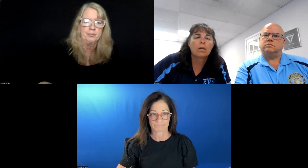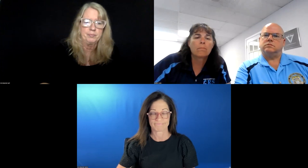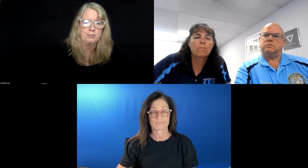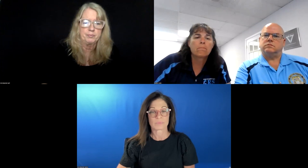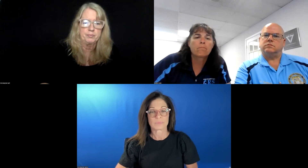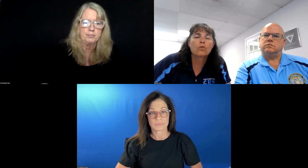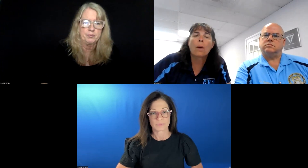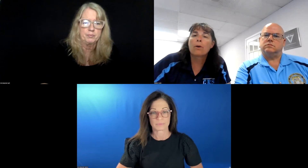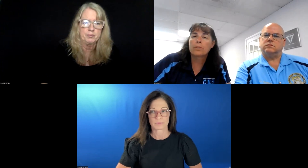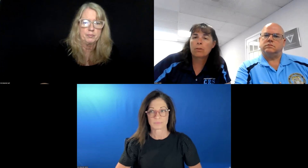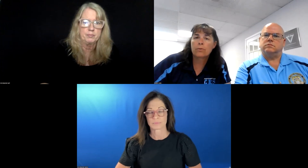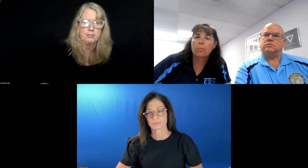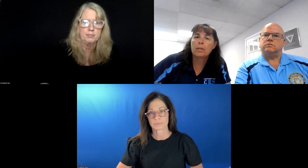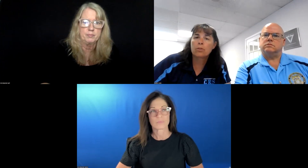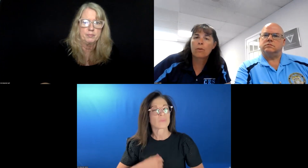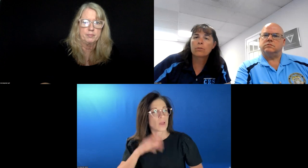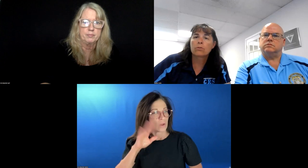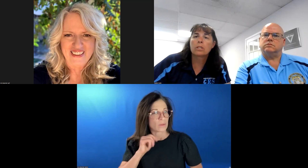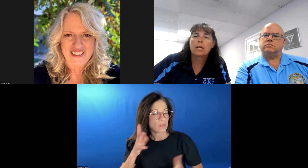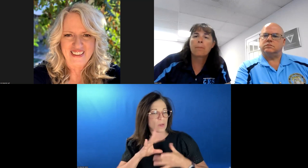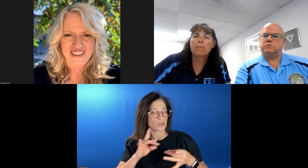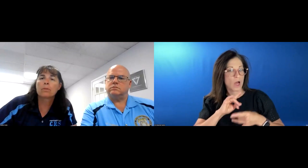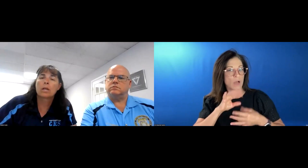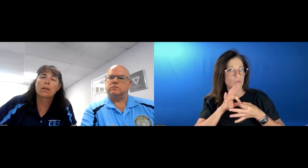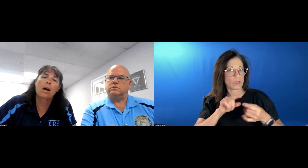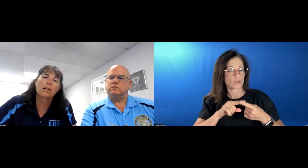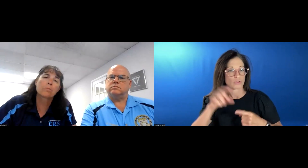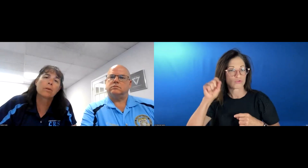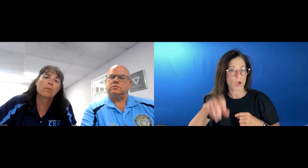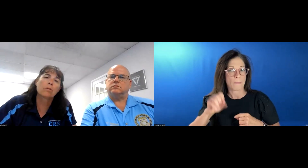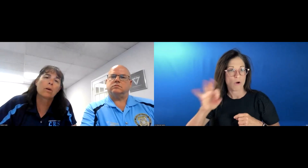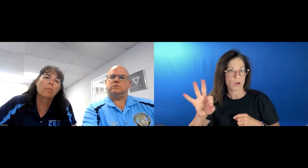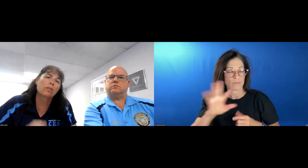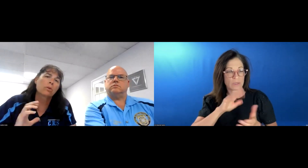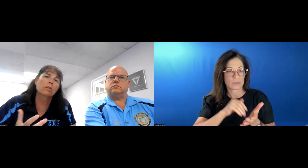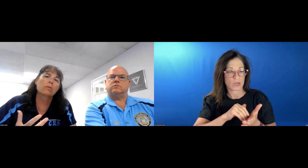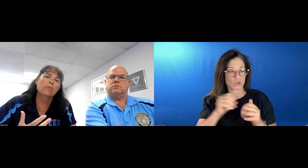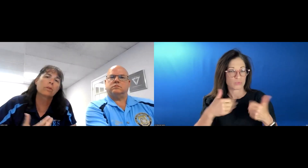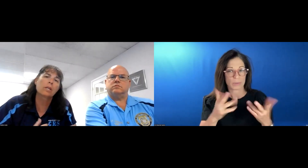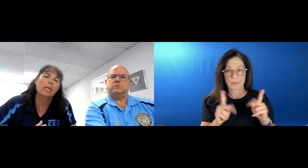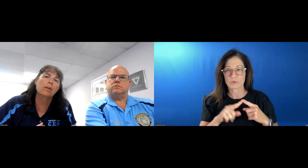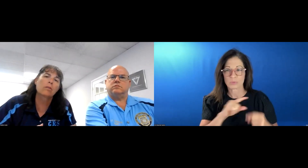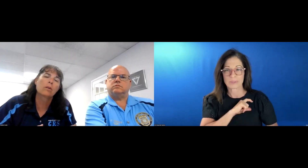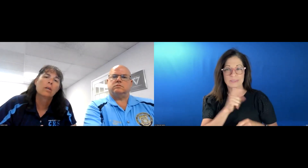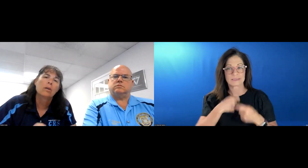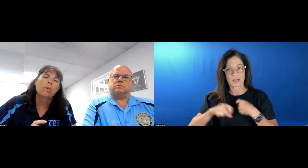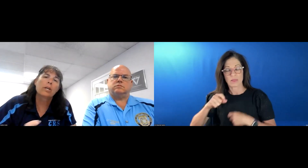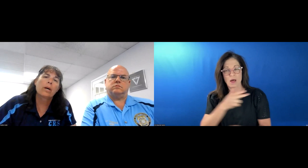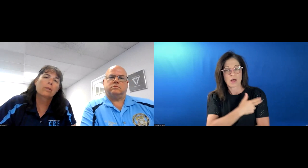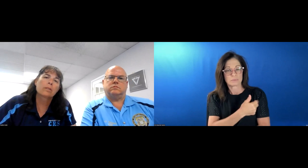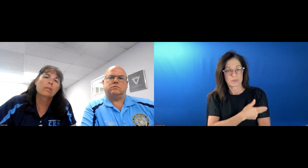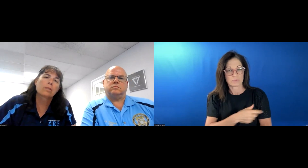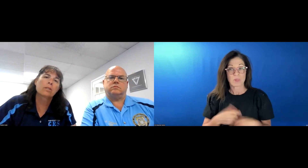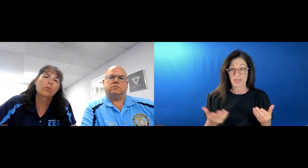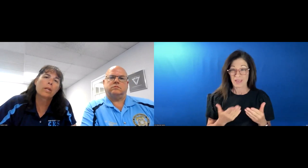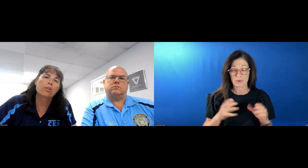around drop-off centers for police officers to take people instead of the hospital. We do it a little differently here. We go